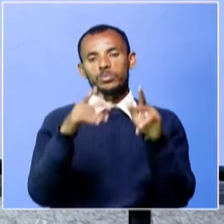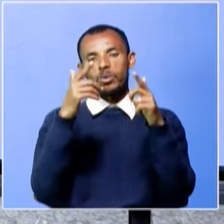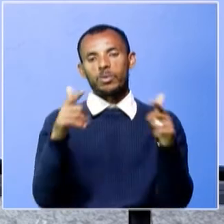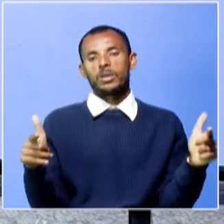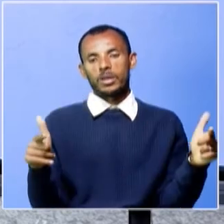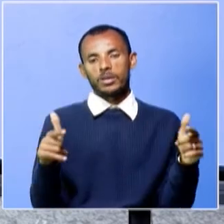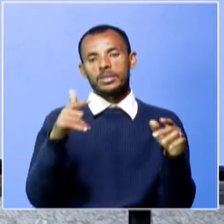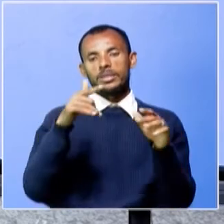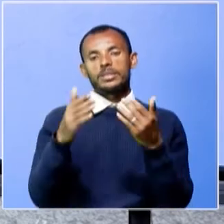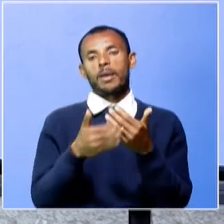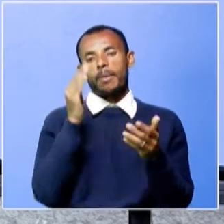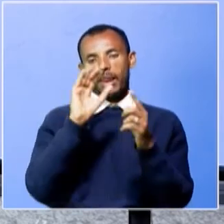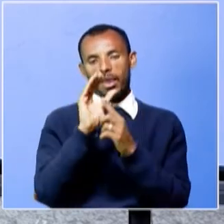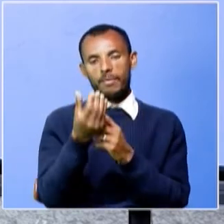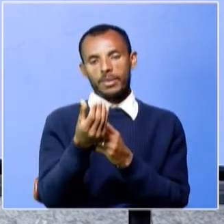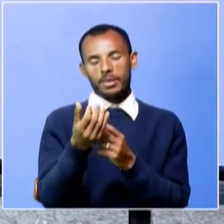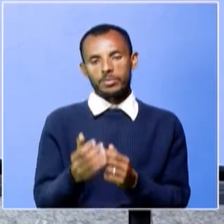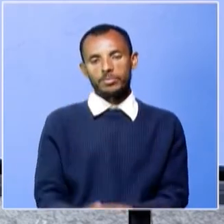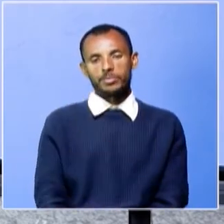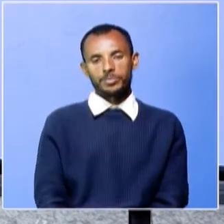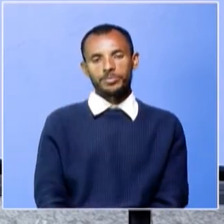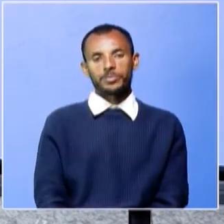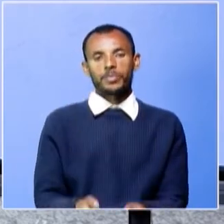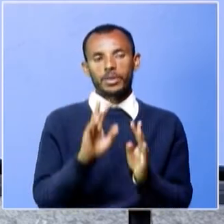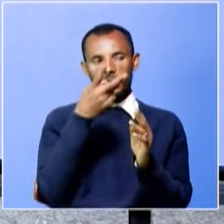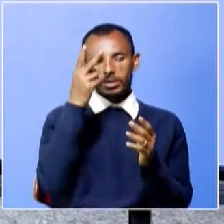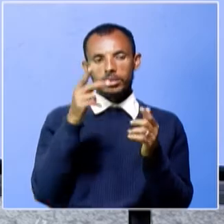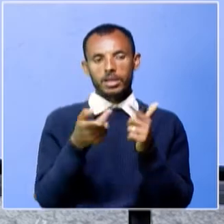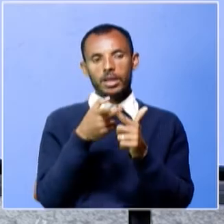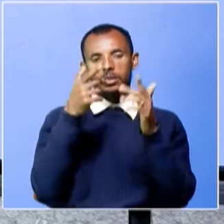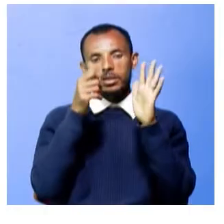probability of simple events. Let's see the next